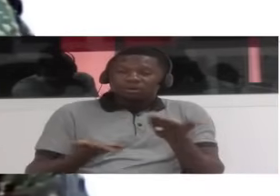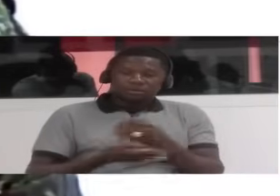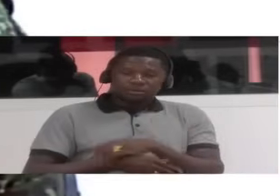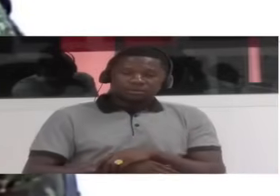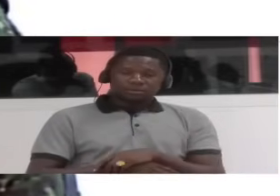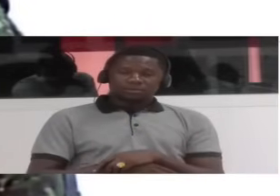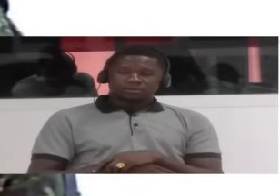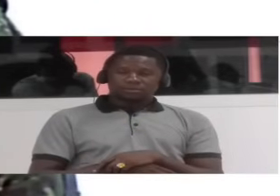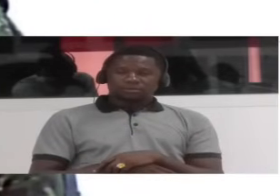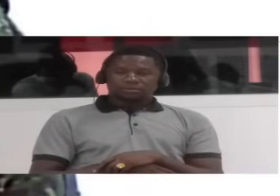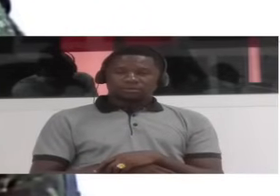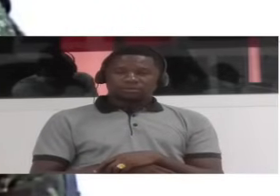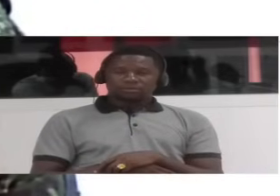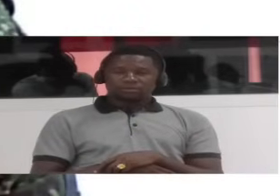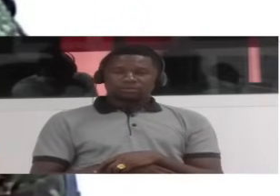Well,